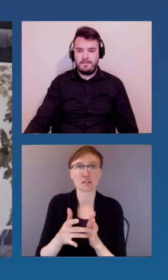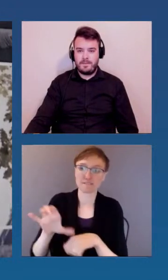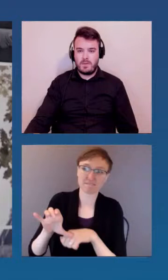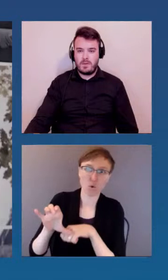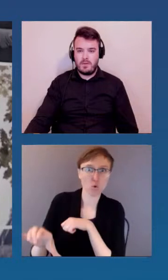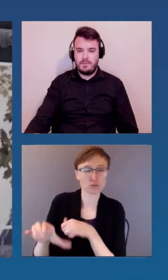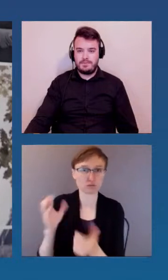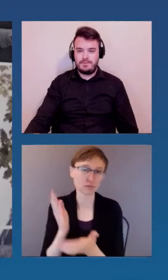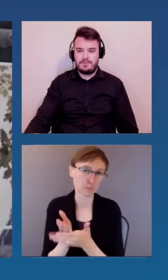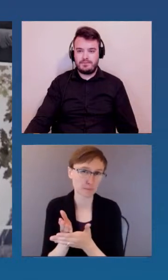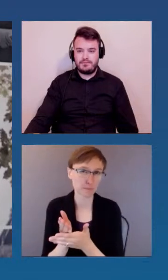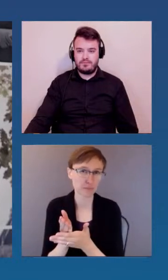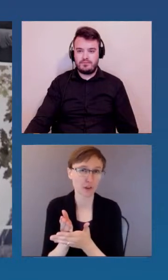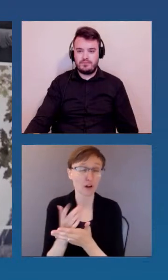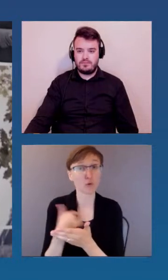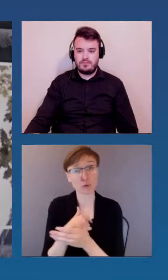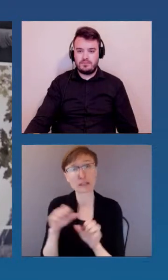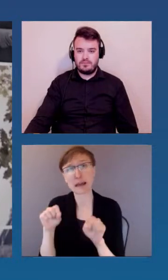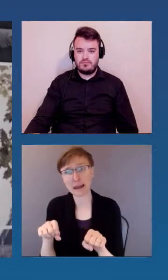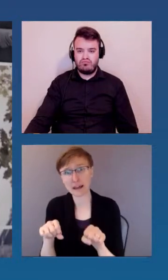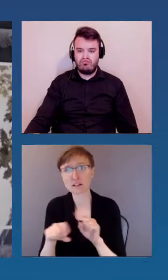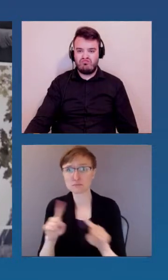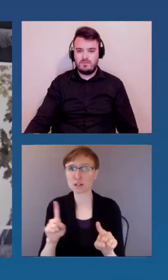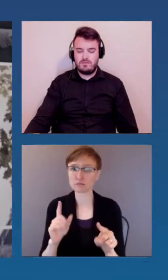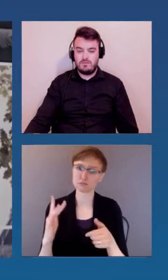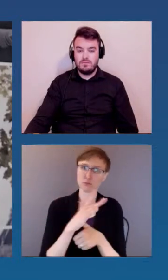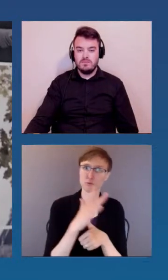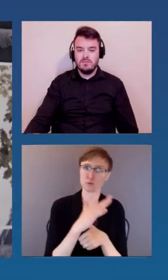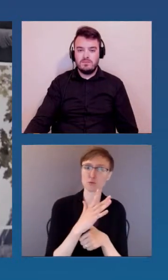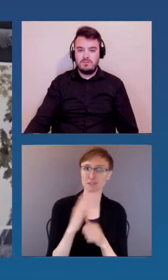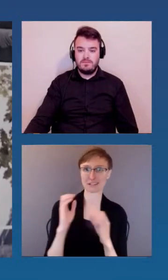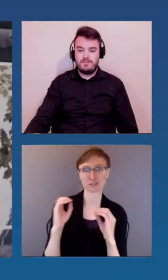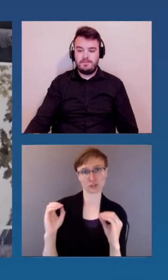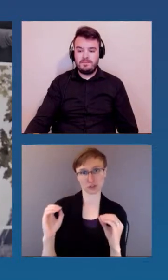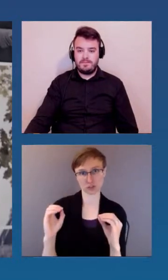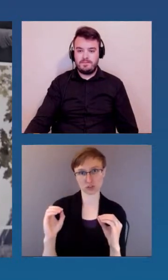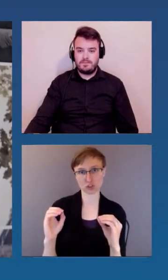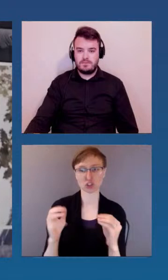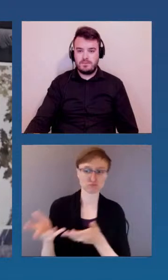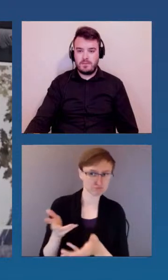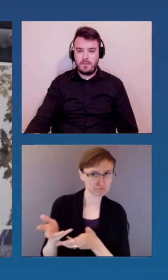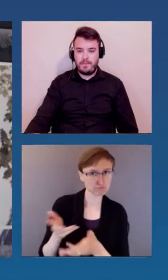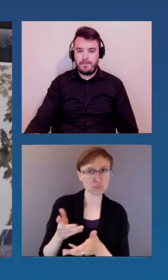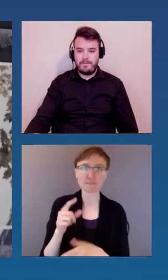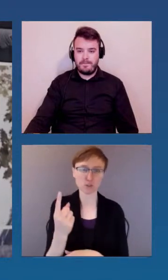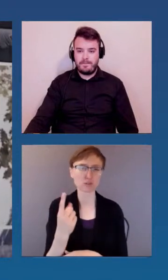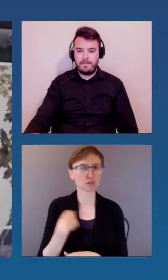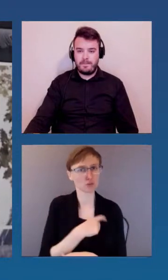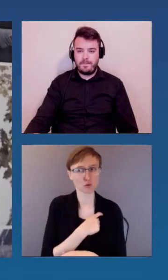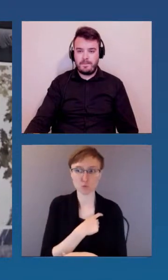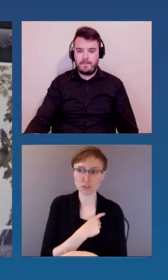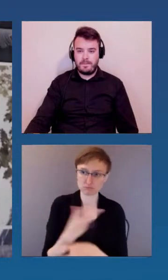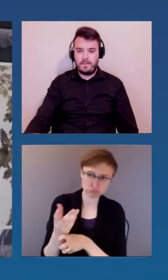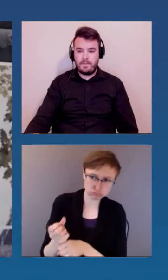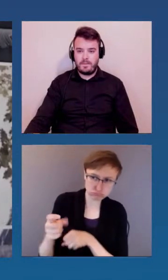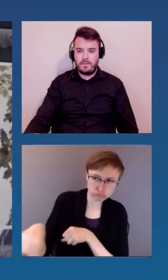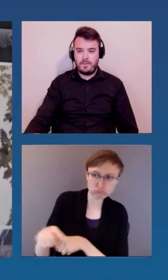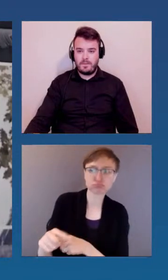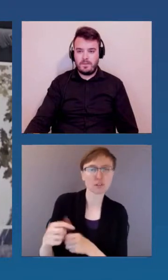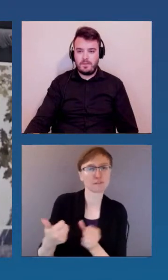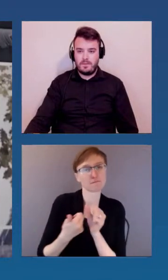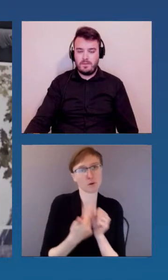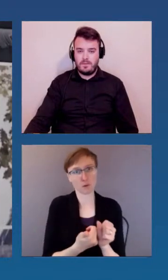minimal challenges. We have a very engaged community who will notify us of any public safety issues, and will bring the best approach possible. The